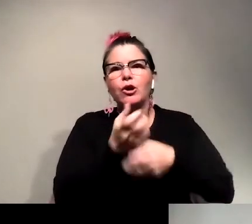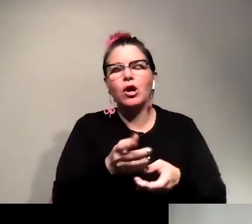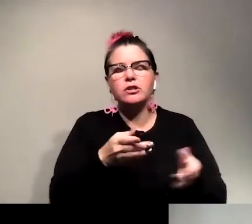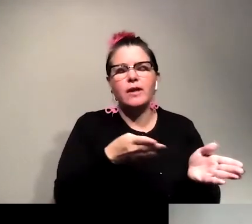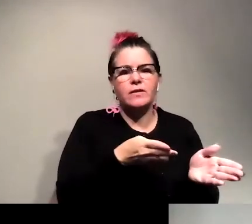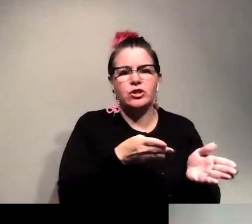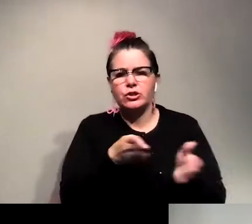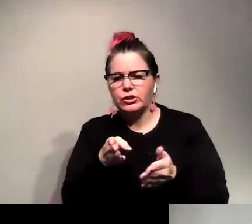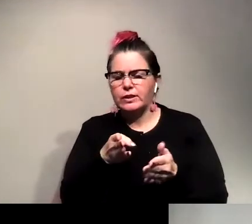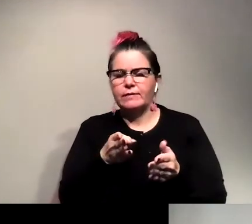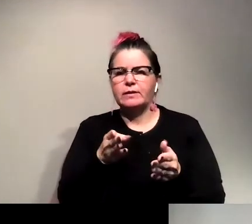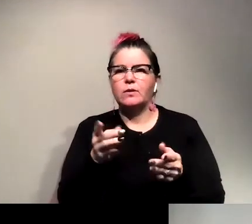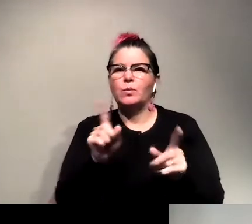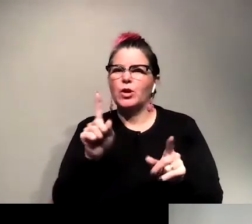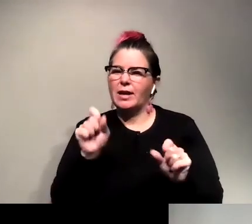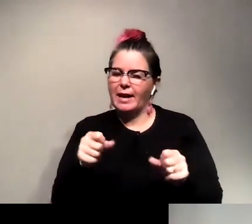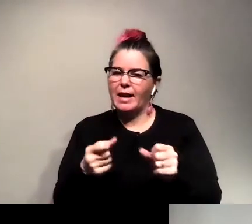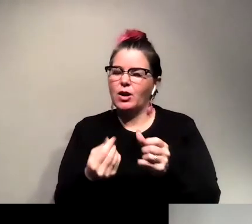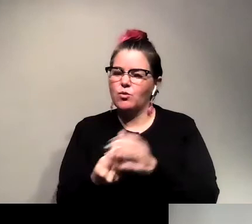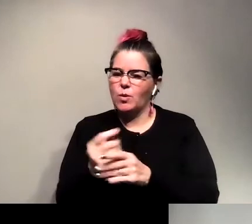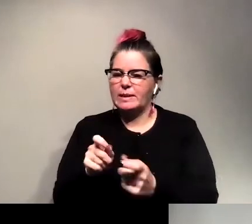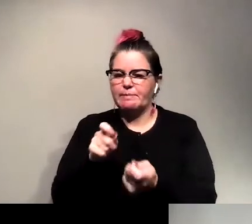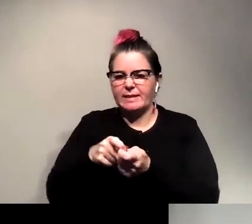where we're able to actually grow certain crops.